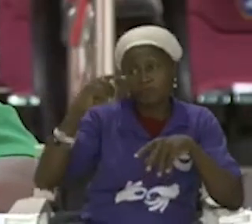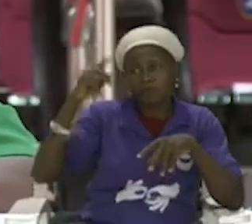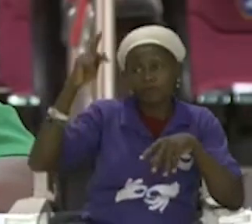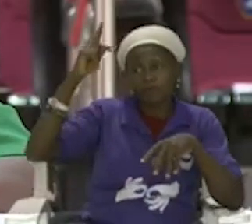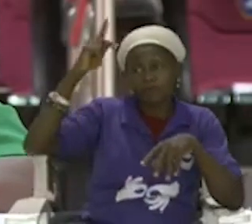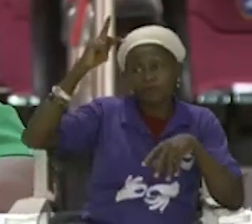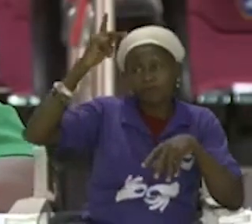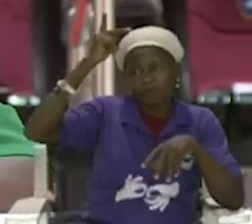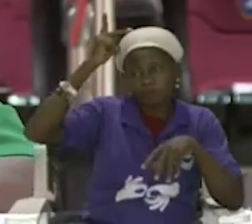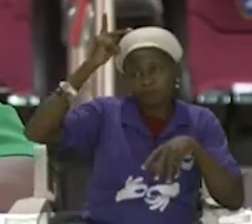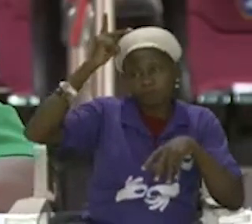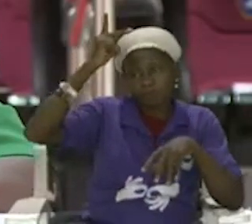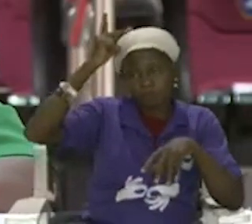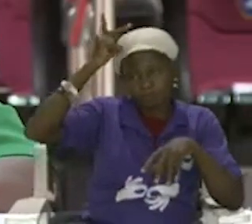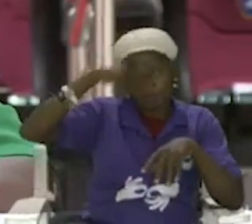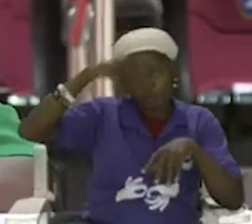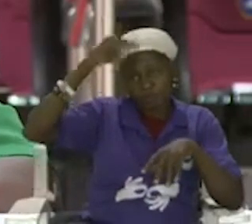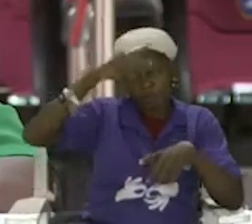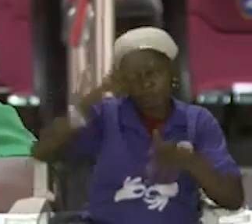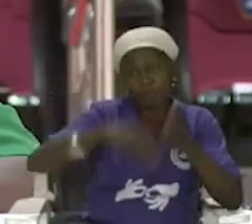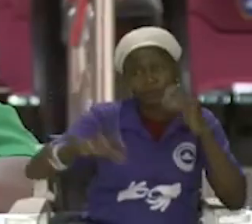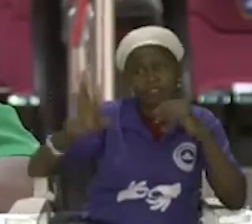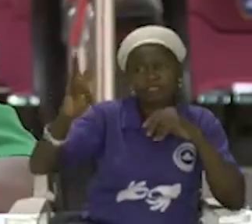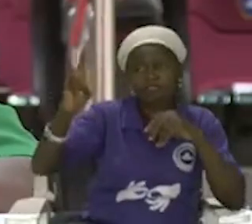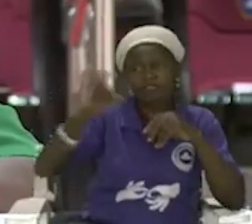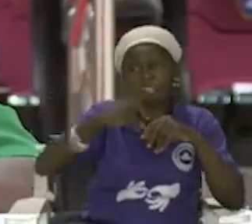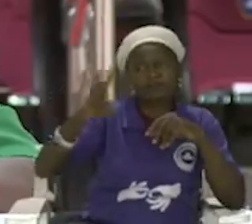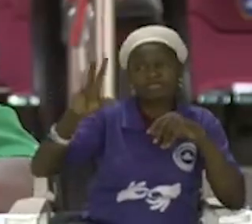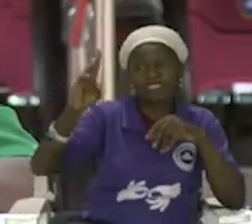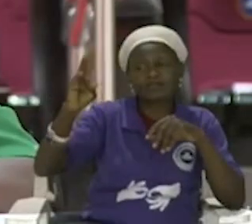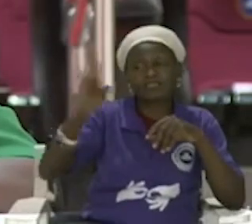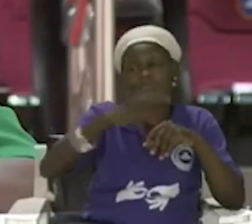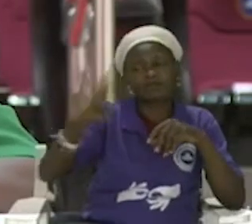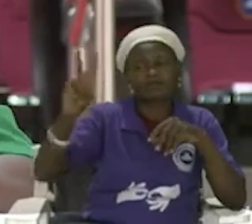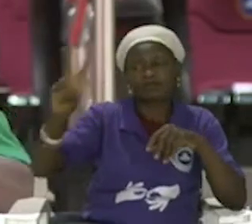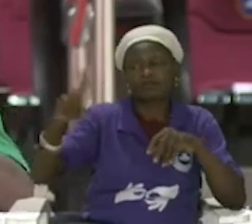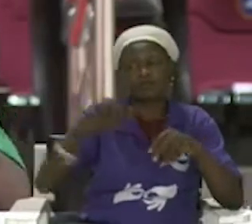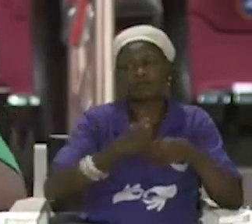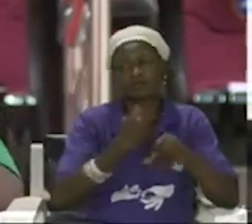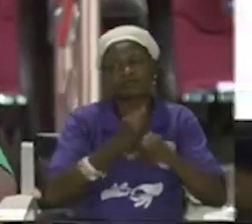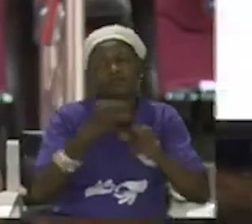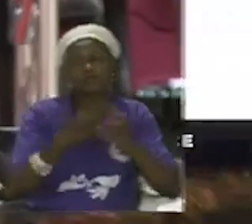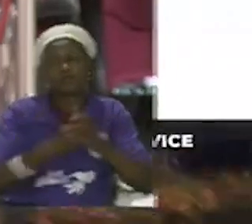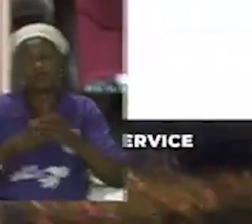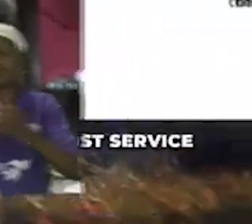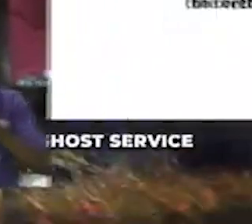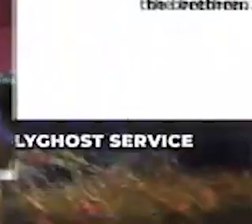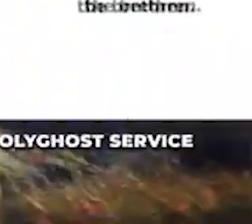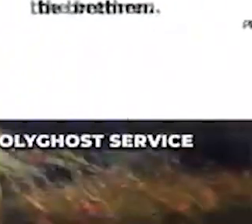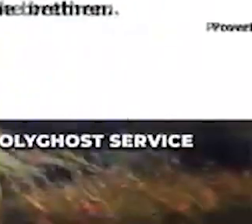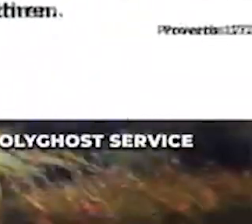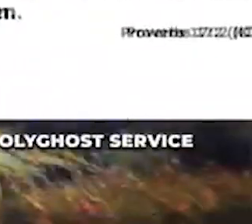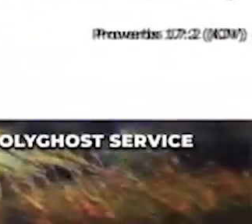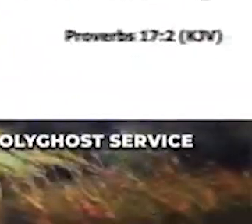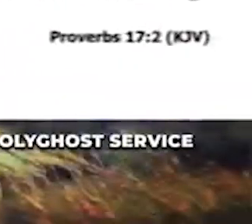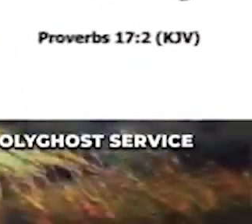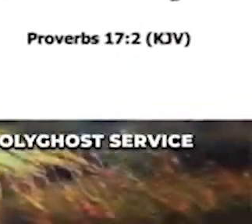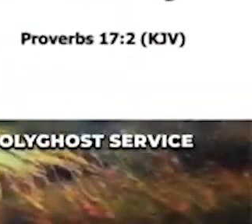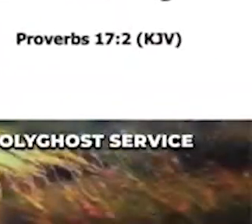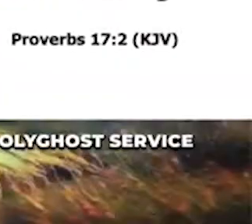verse 2, Proverbs 17 verse 2 made it clear, it is the wise that will